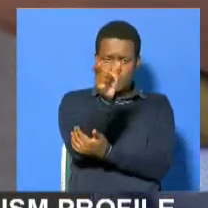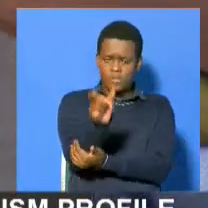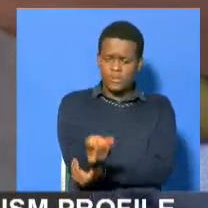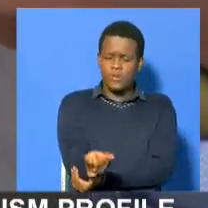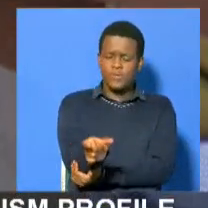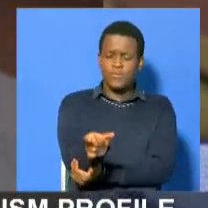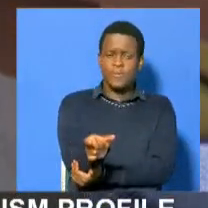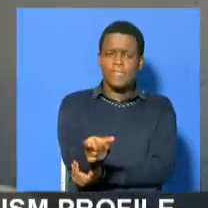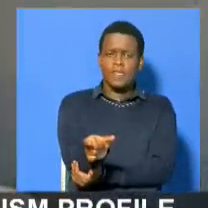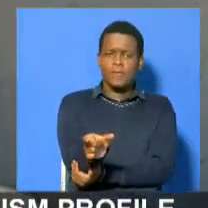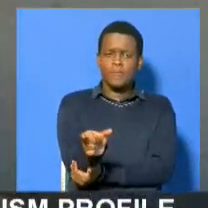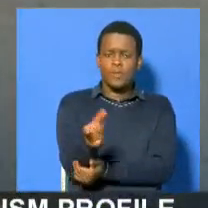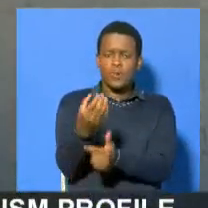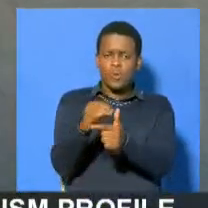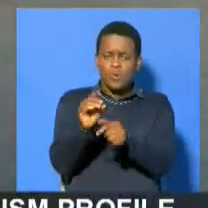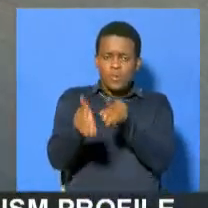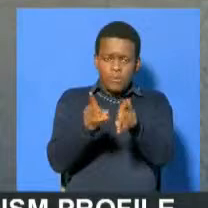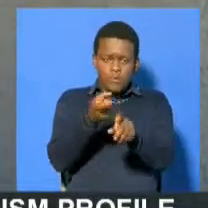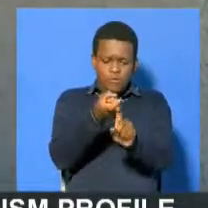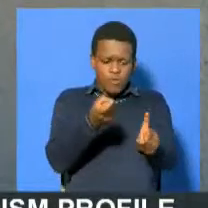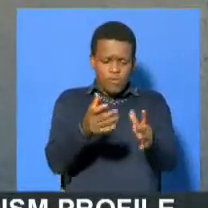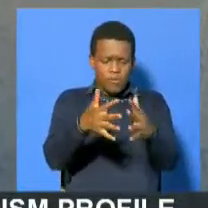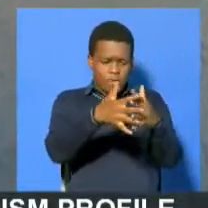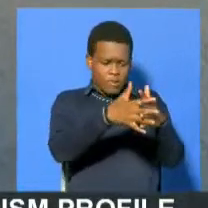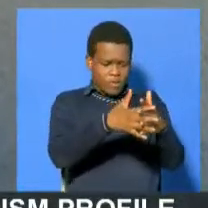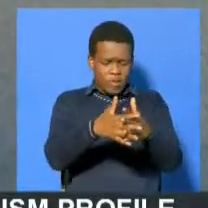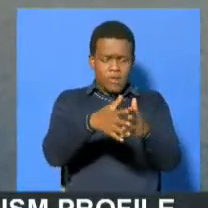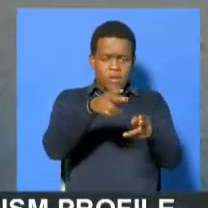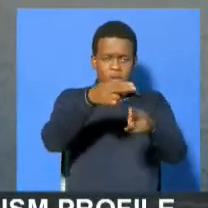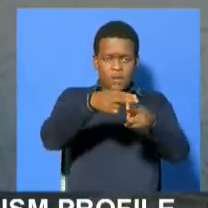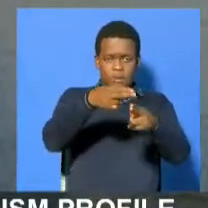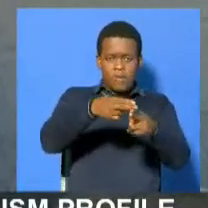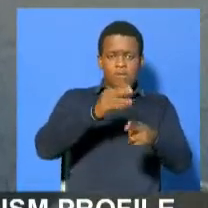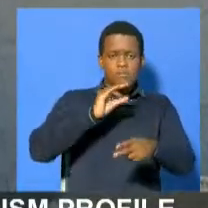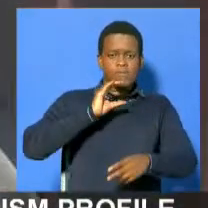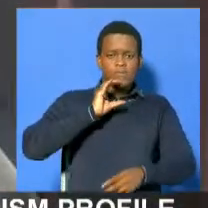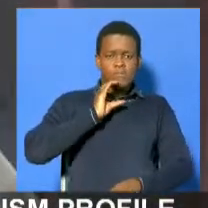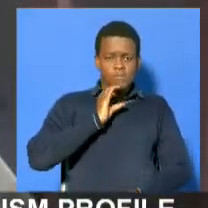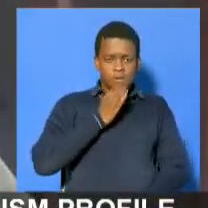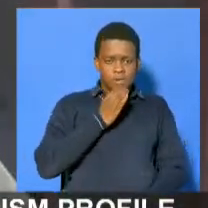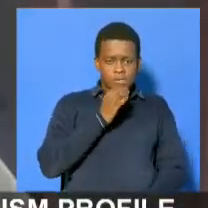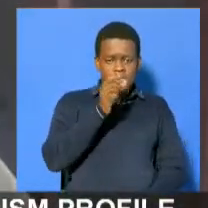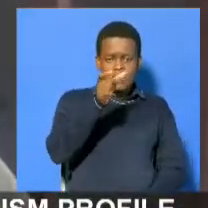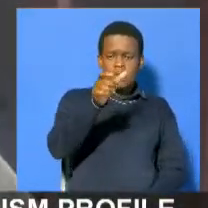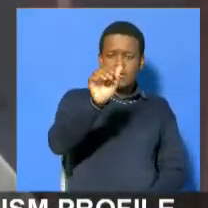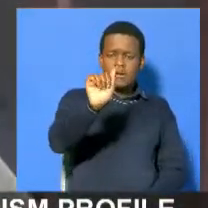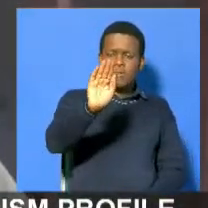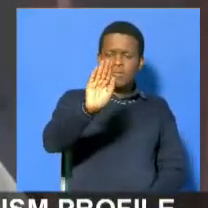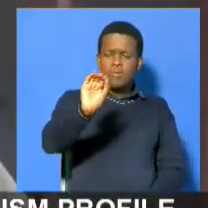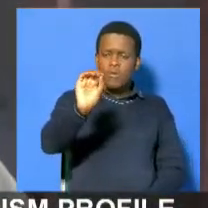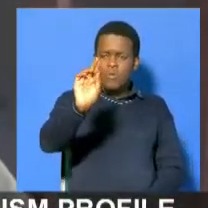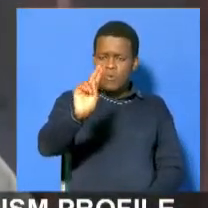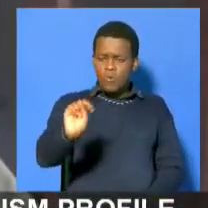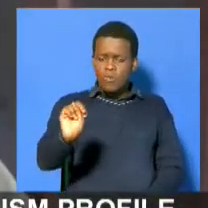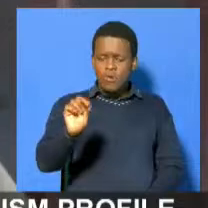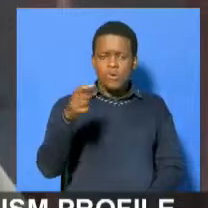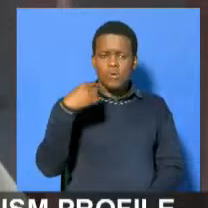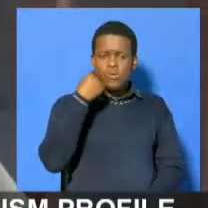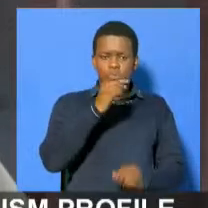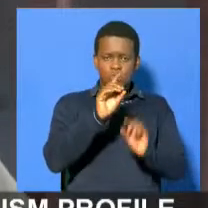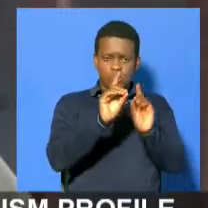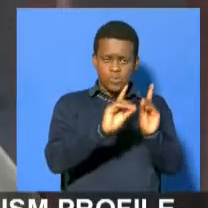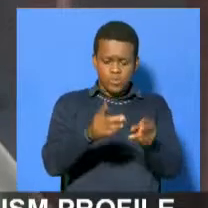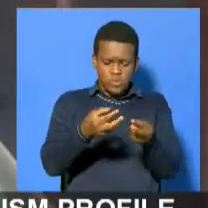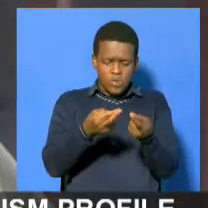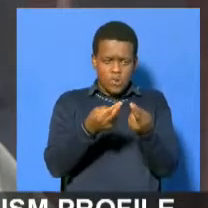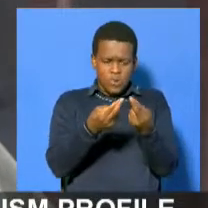mongwe wa batho ba batswang ko America wa obito ya go re Yone Gabon, who is doing a research o re kopaneng le